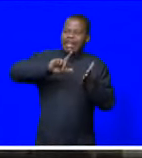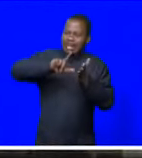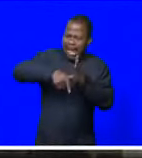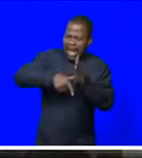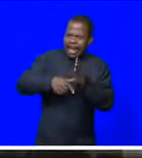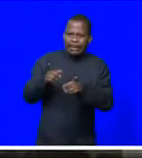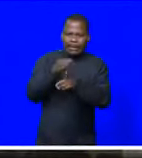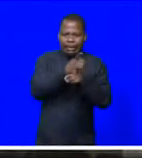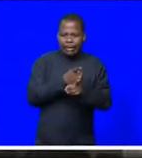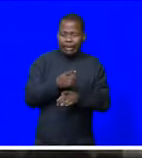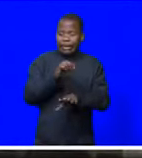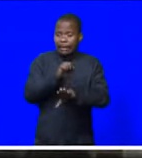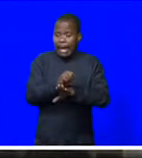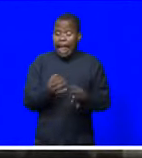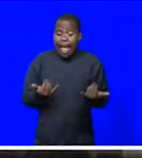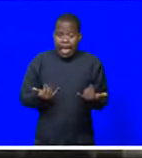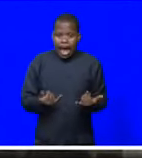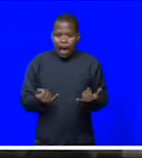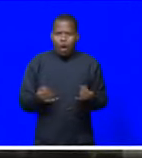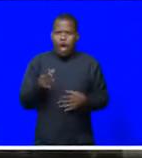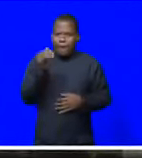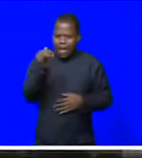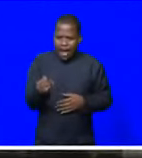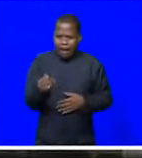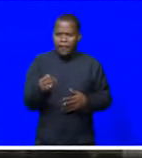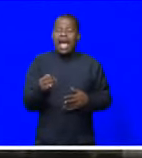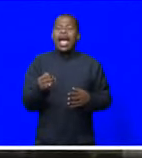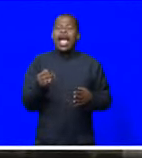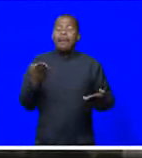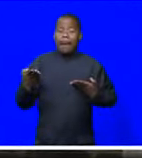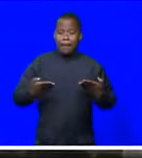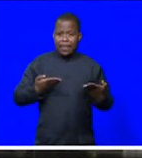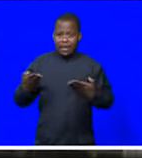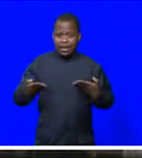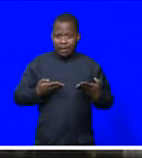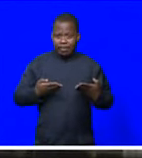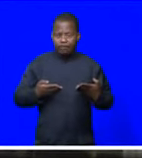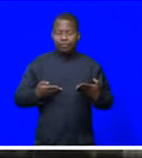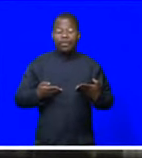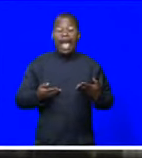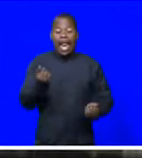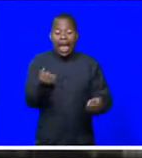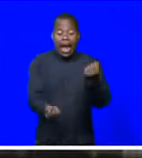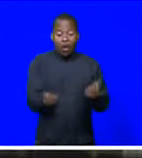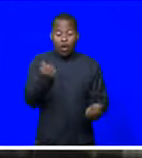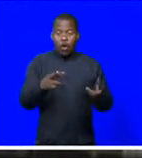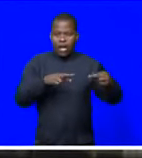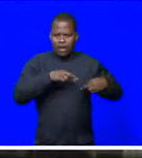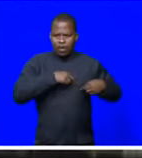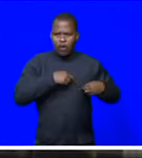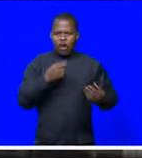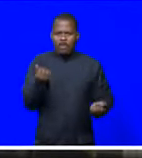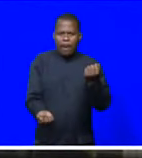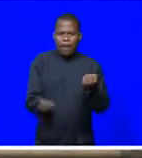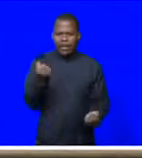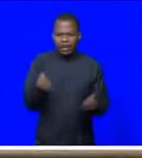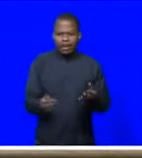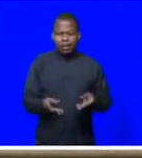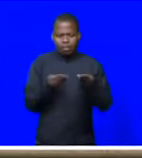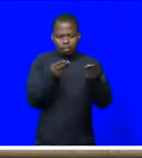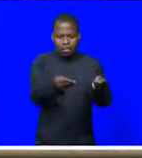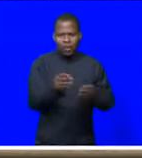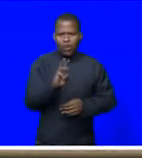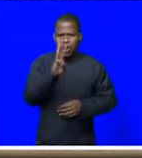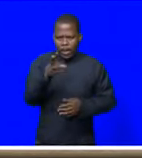nyalo lawe business lesingathi ngema commercial disputes angeka saya lapho sekataba nenkantolo yawo le separate